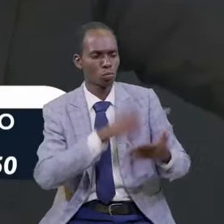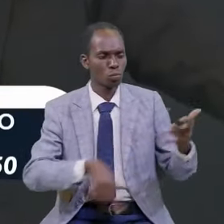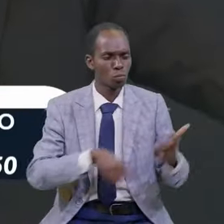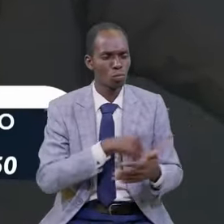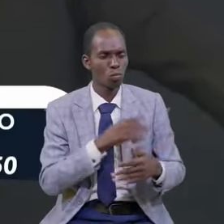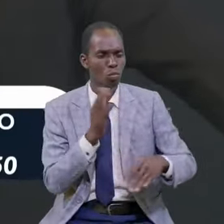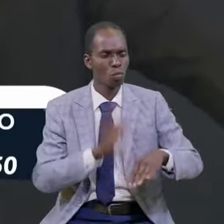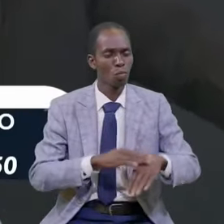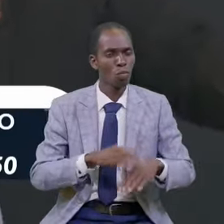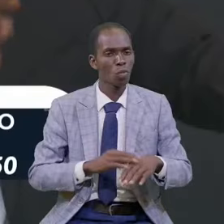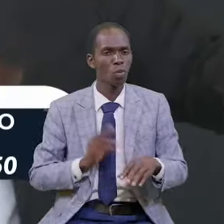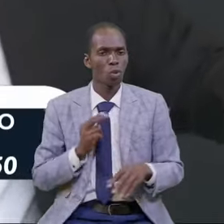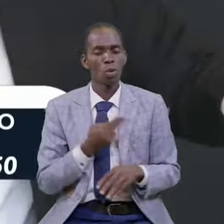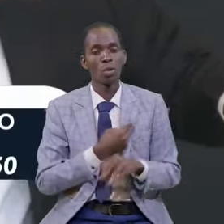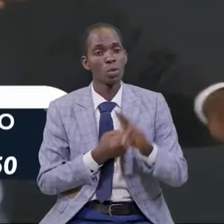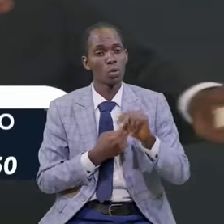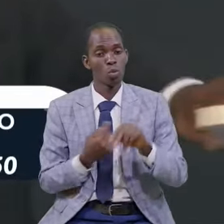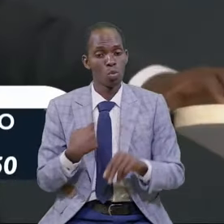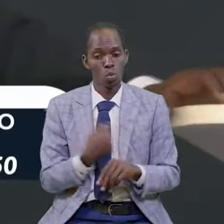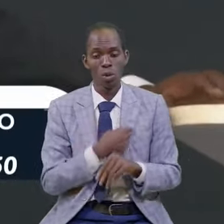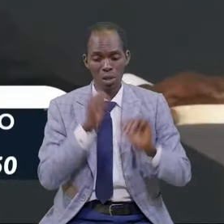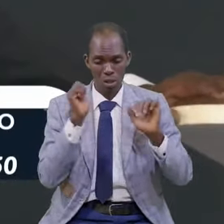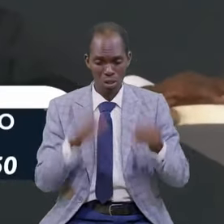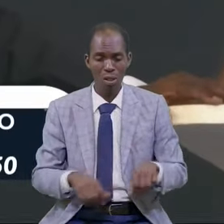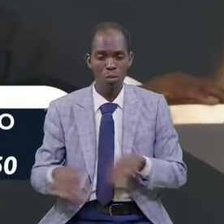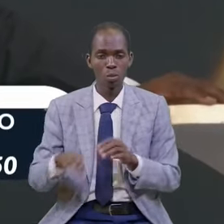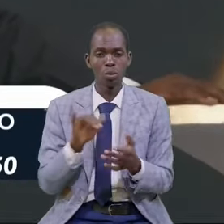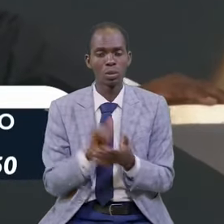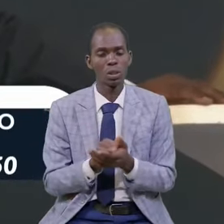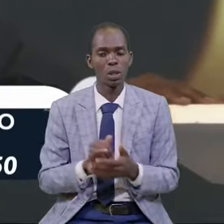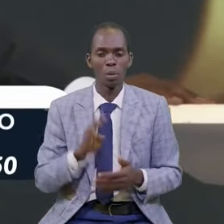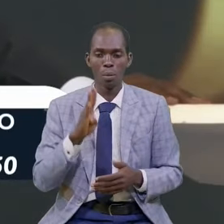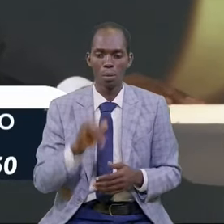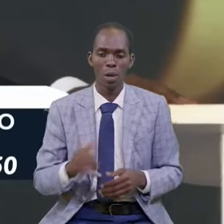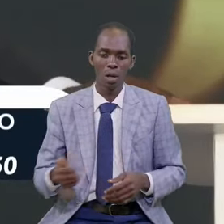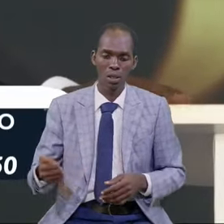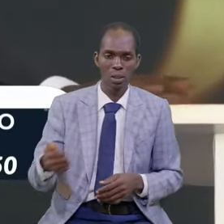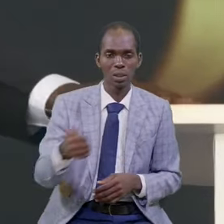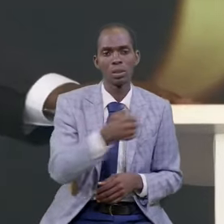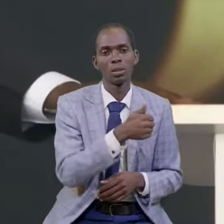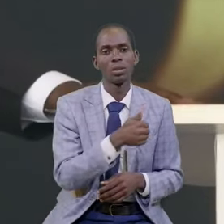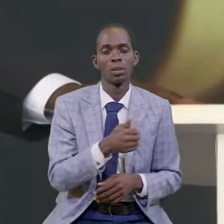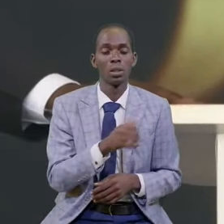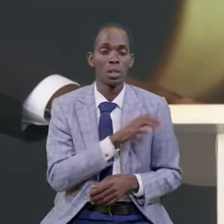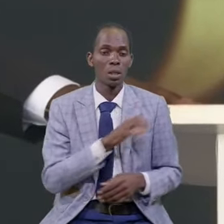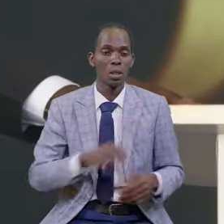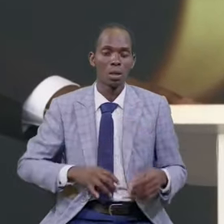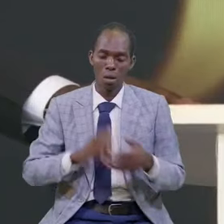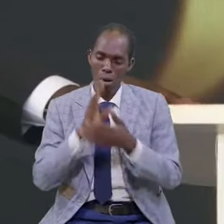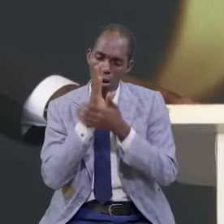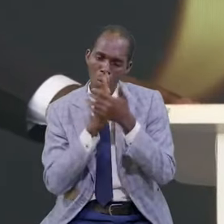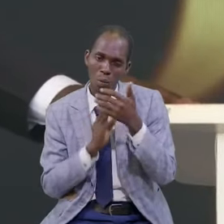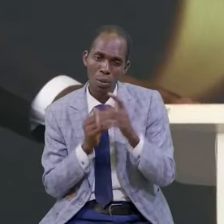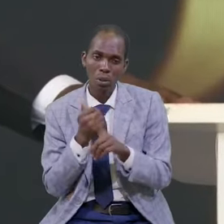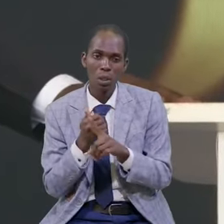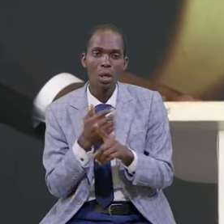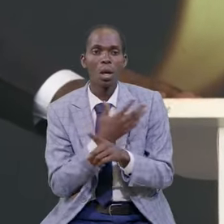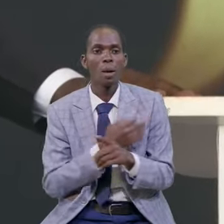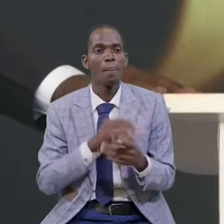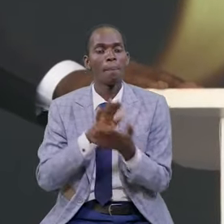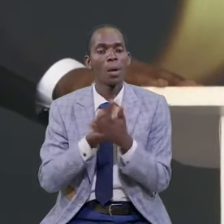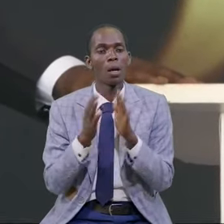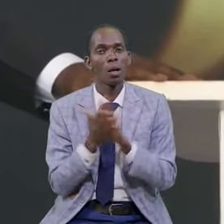that by ourselves he humbled himself self and became obedient